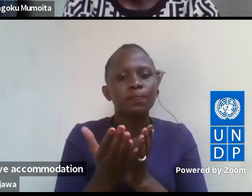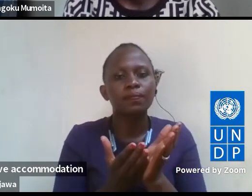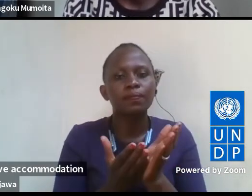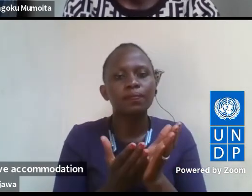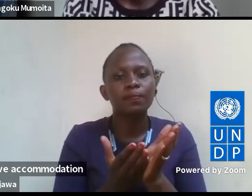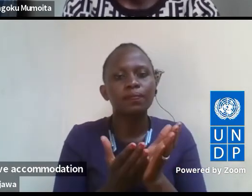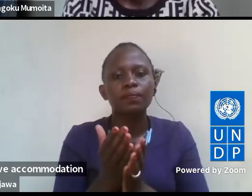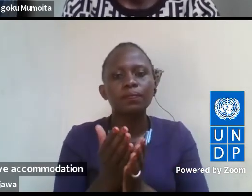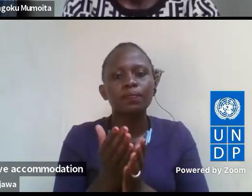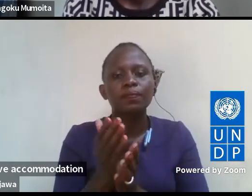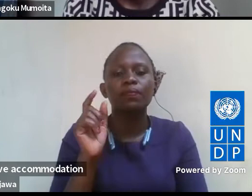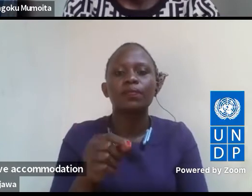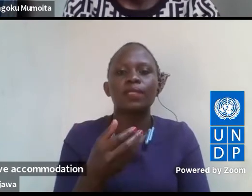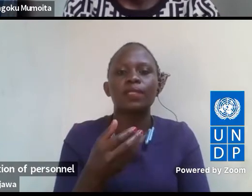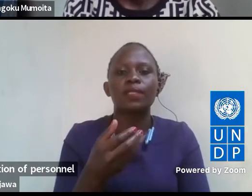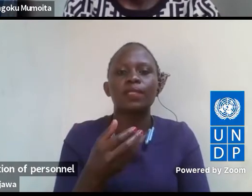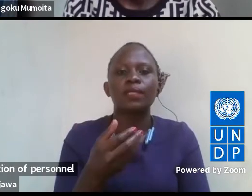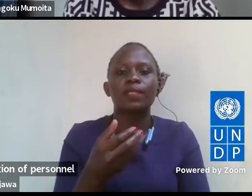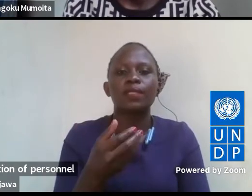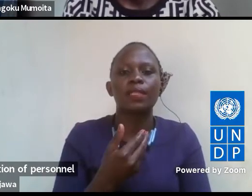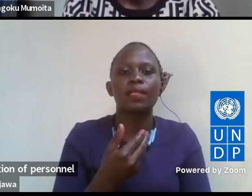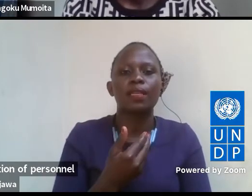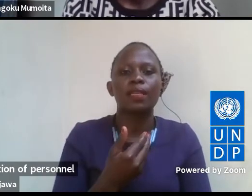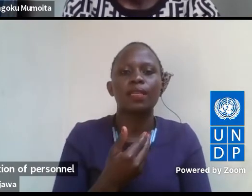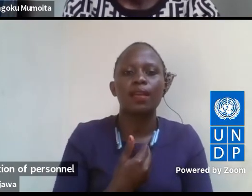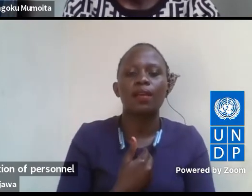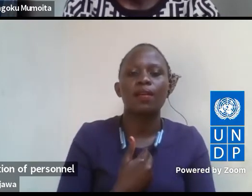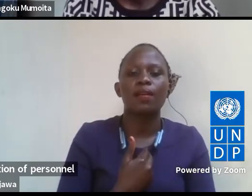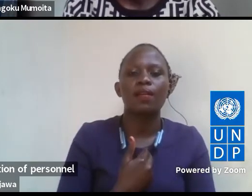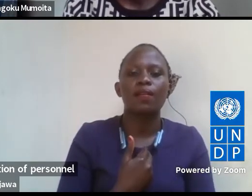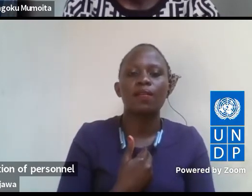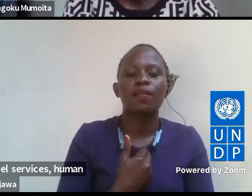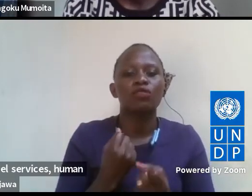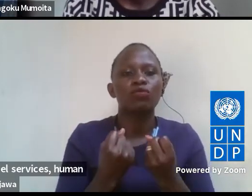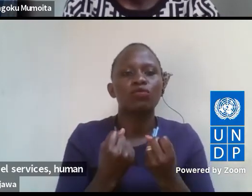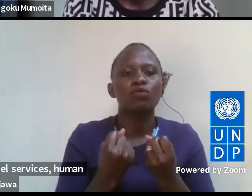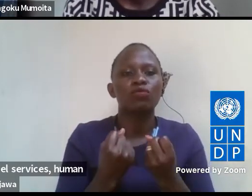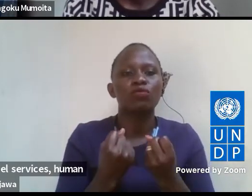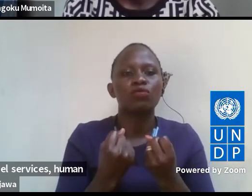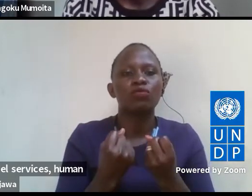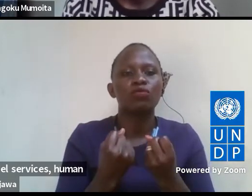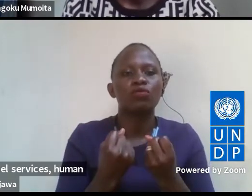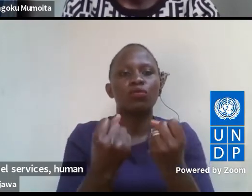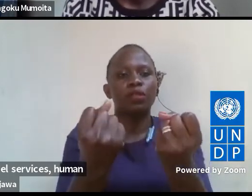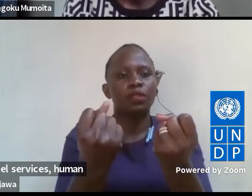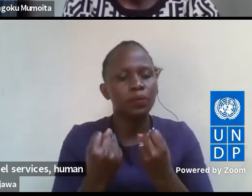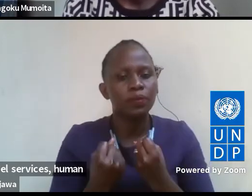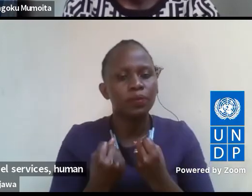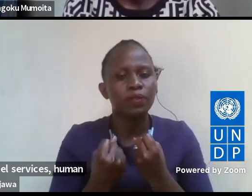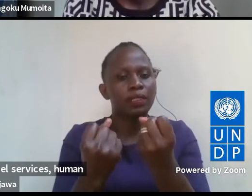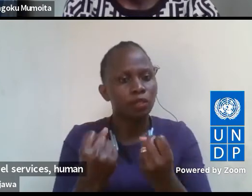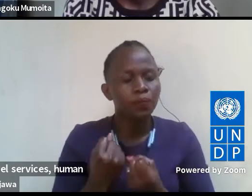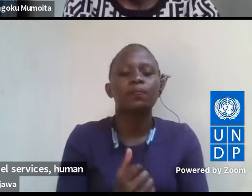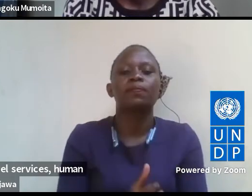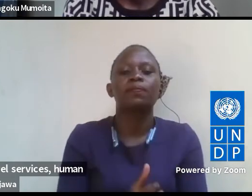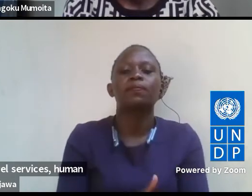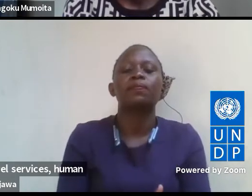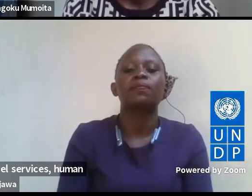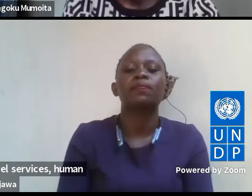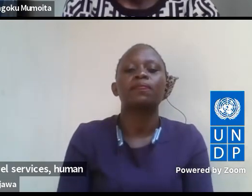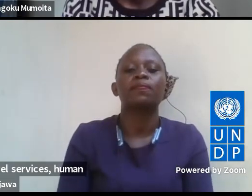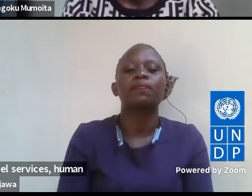transportation of personnel. You'll have foods and beverages, hotel services, human resources, office supplies, customs clearance,